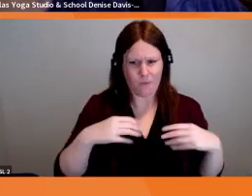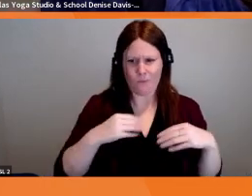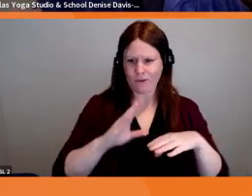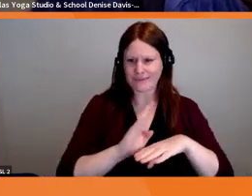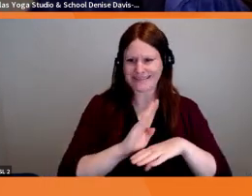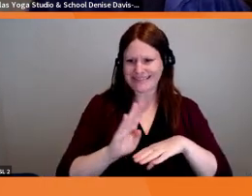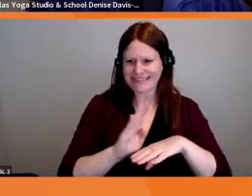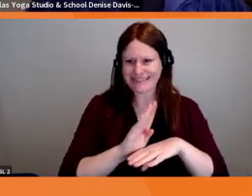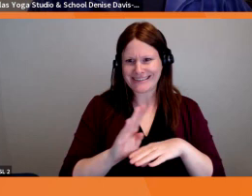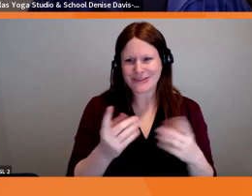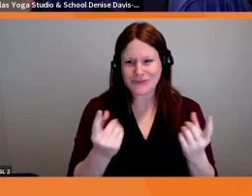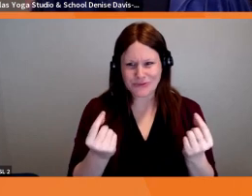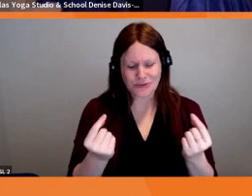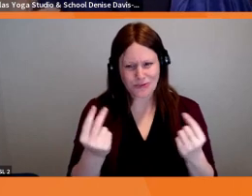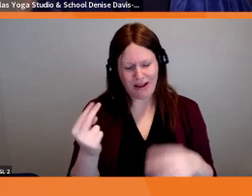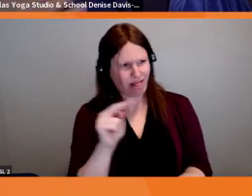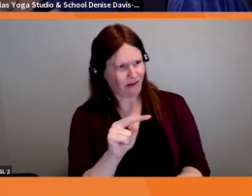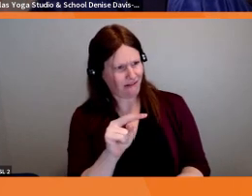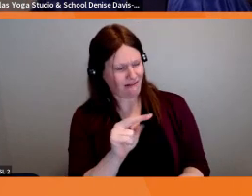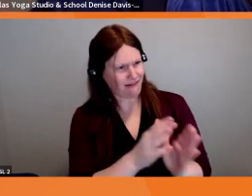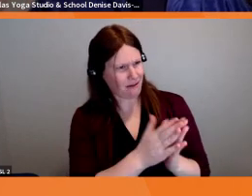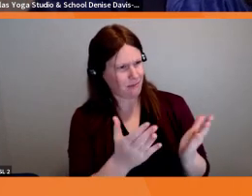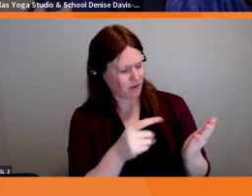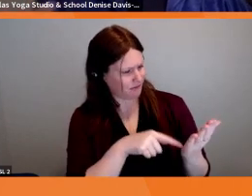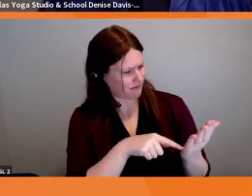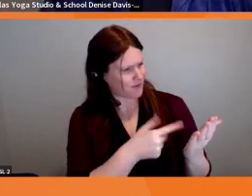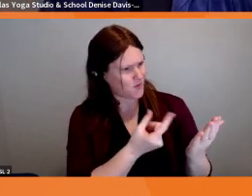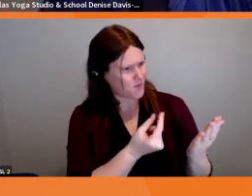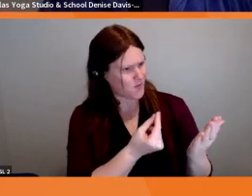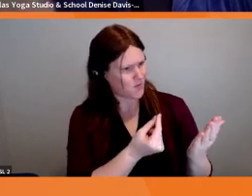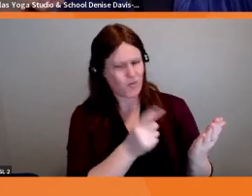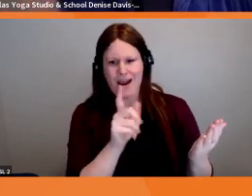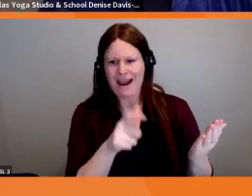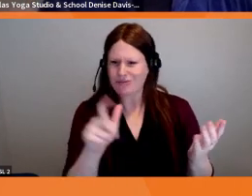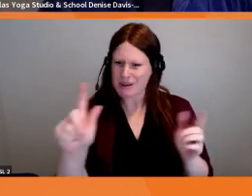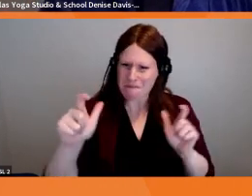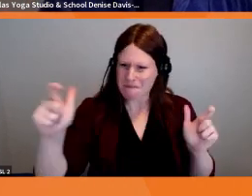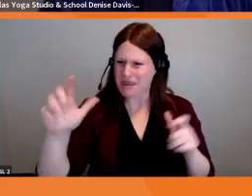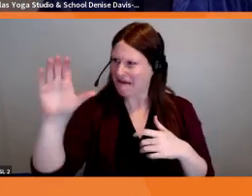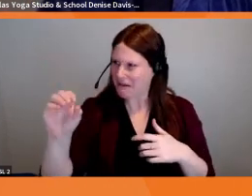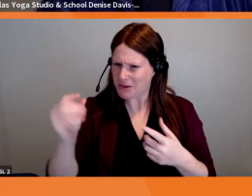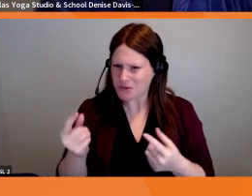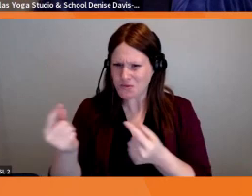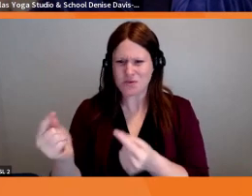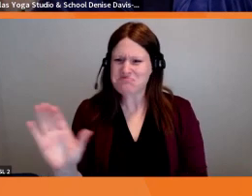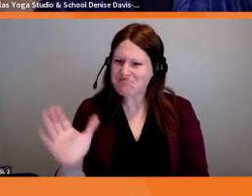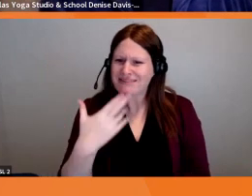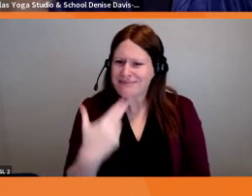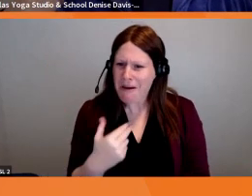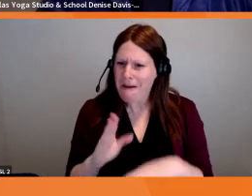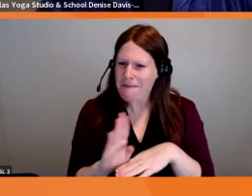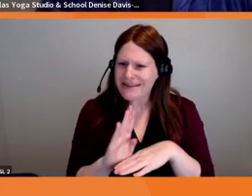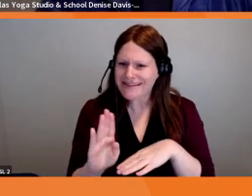take a page out of PricewaterhouseCoopers' book and say, hey, we don't have to be a massive company. We can be a small micro business, and we can